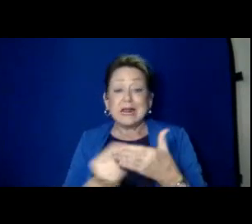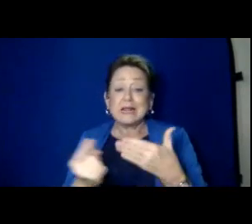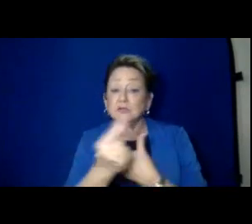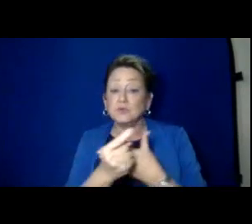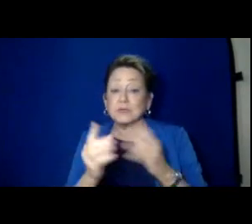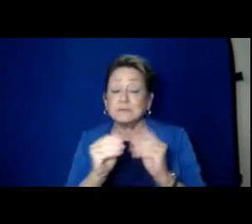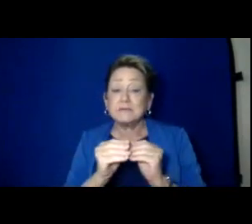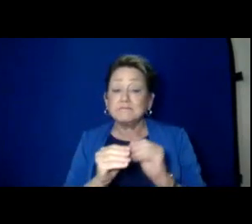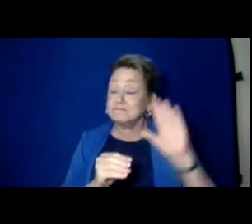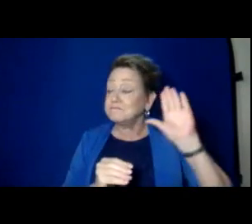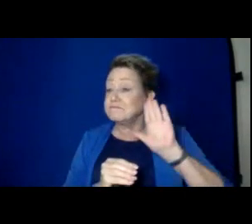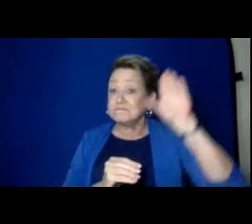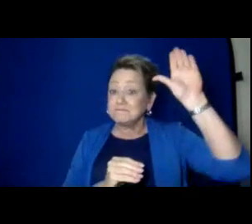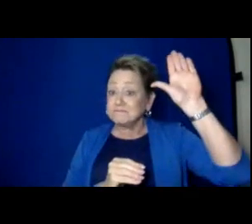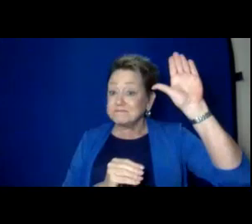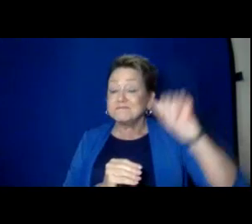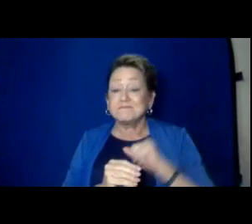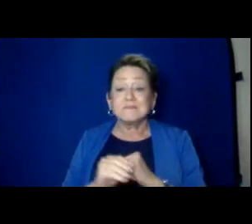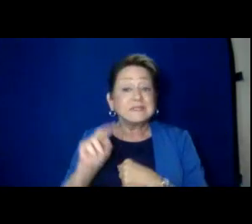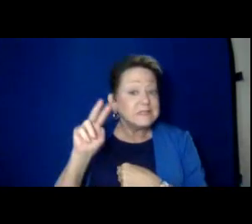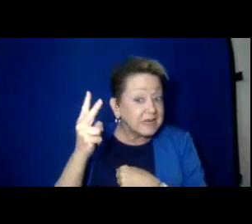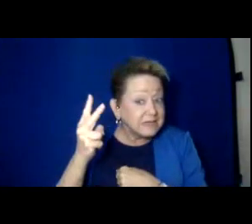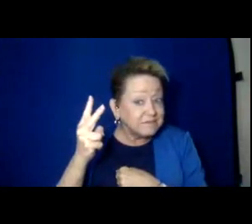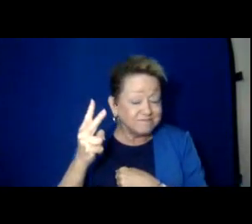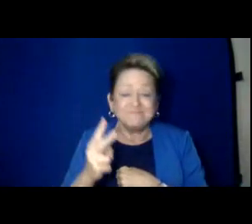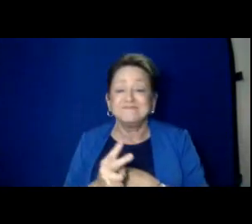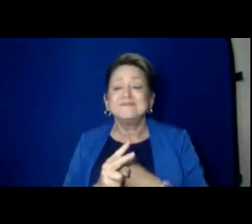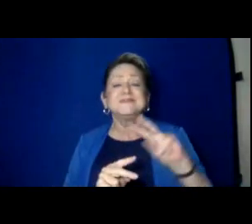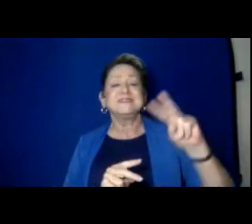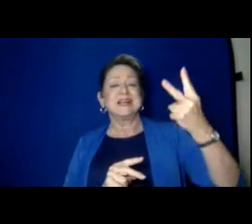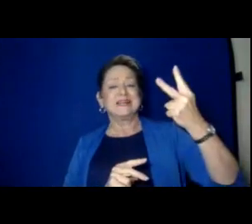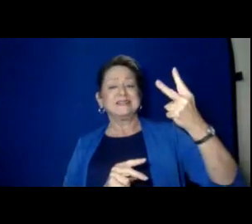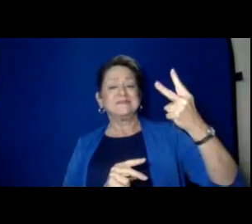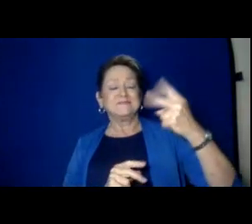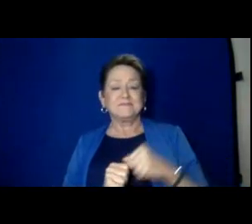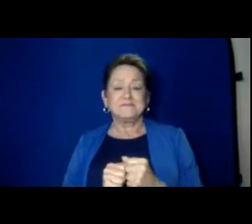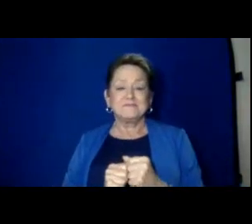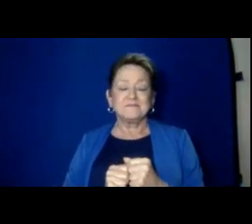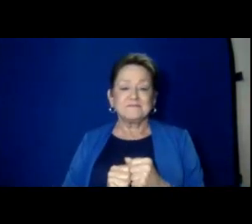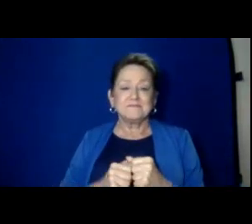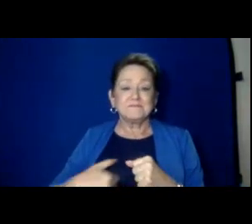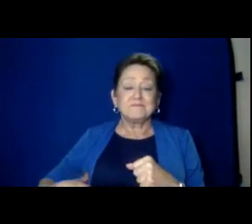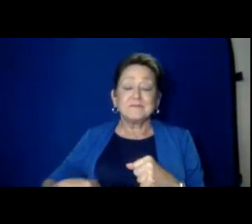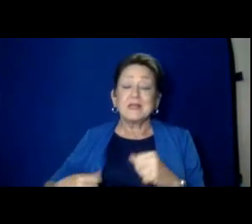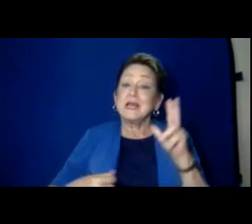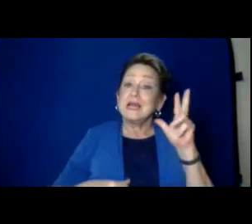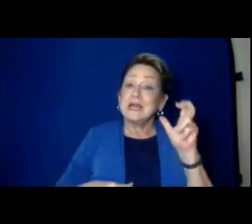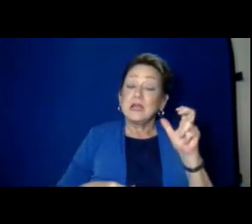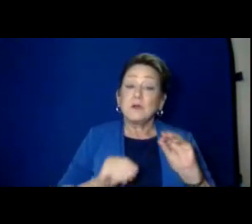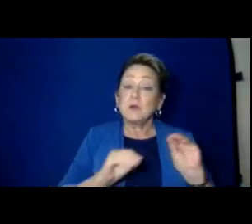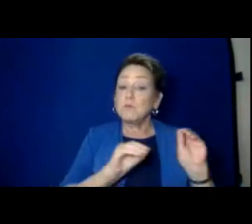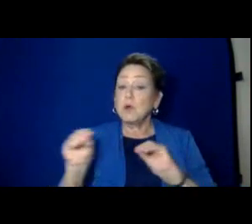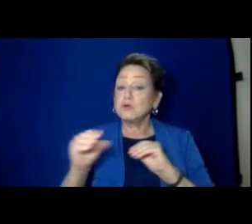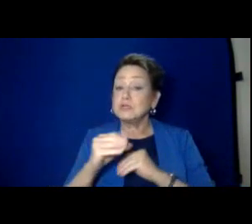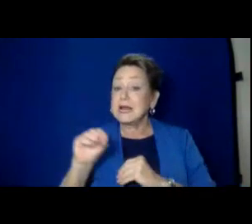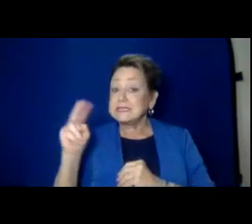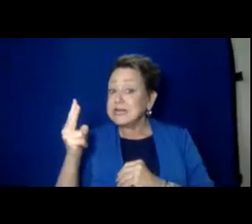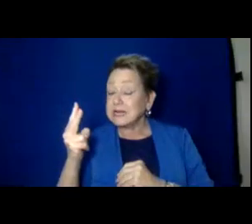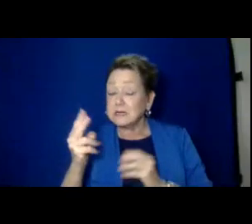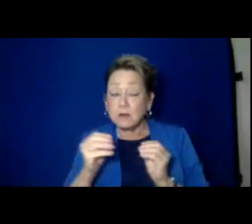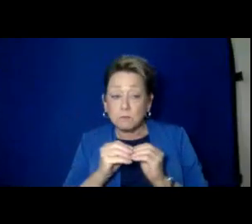So moved. Do I have a second? Second. Hearing a motion and a second, do we have any